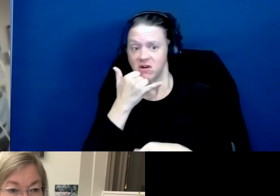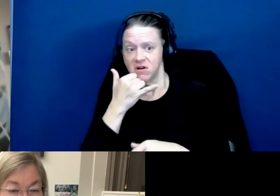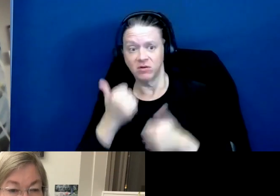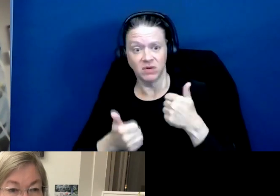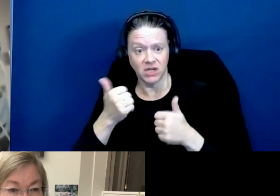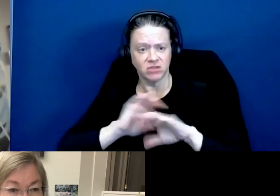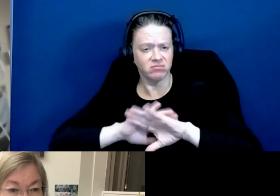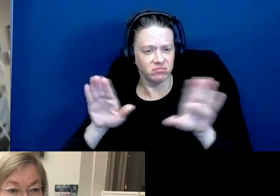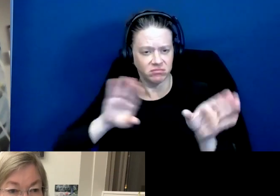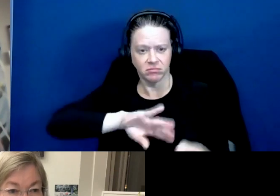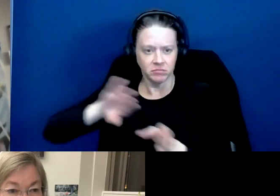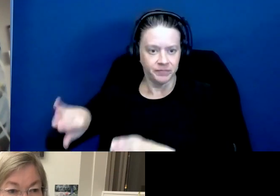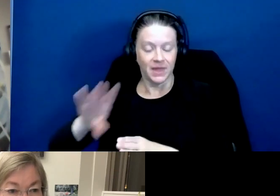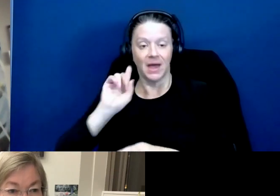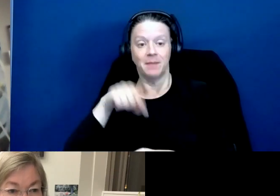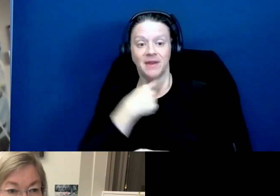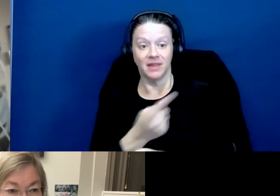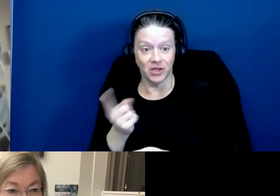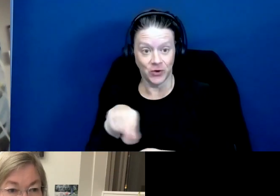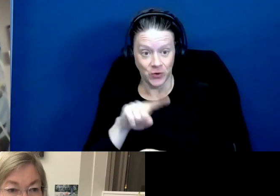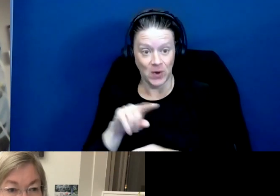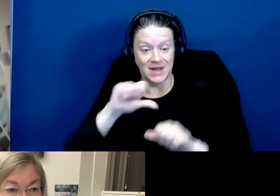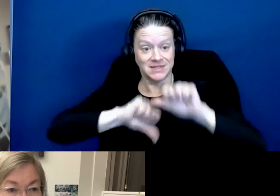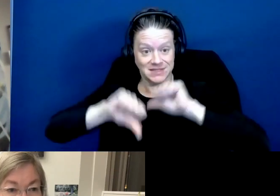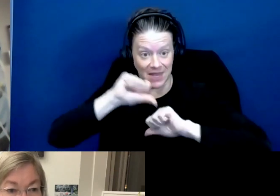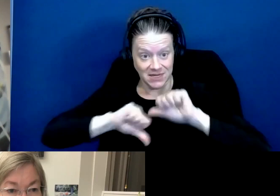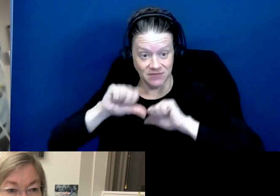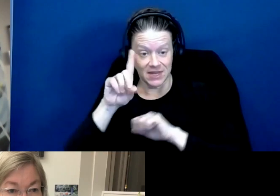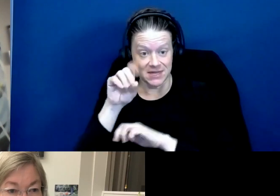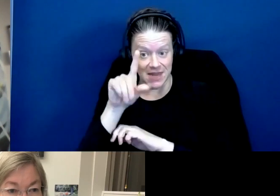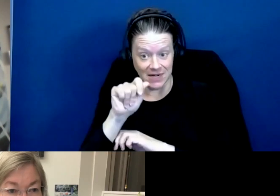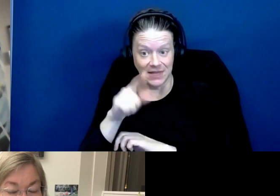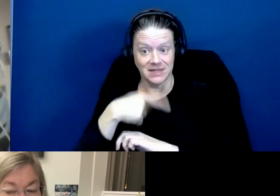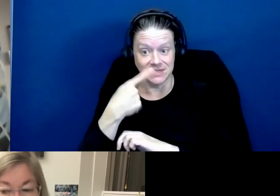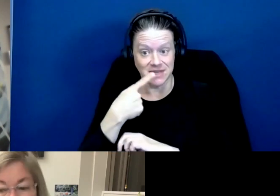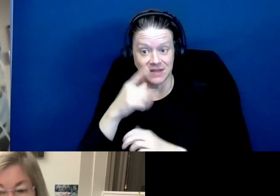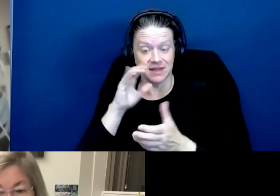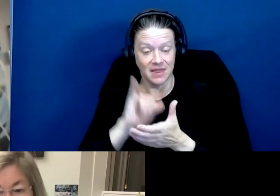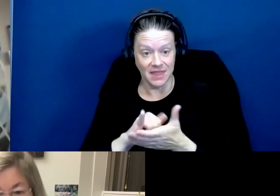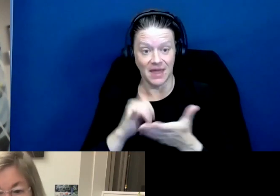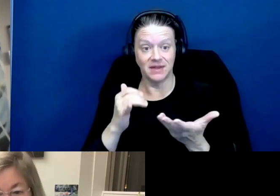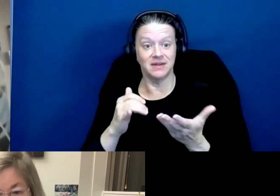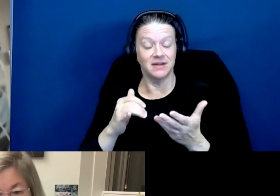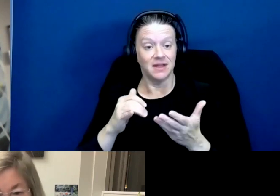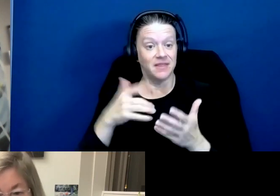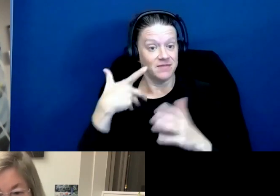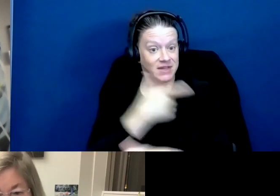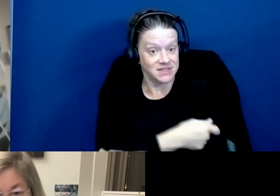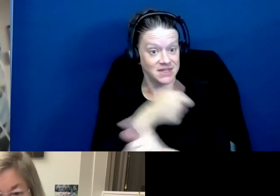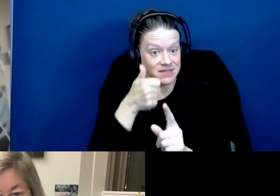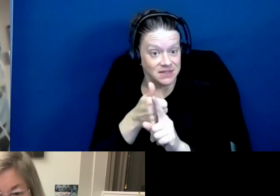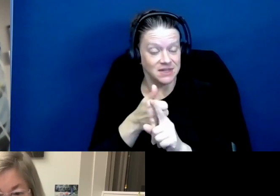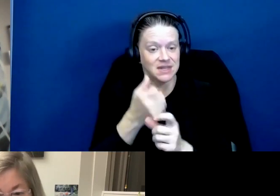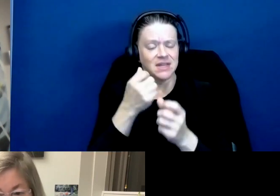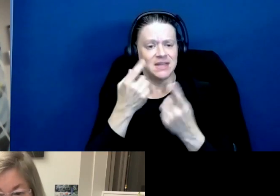that the scientific data says that the vaccine is safe and effective, and that we shouldn't